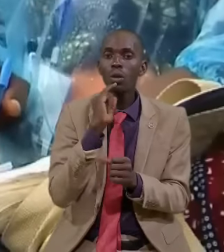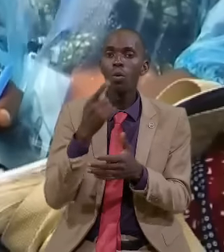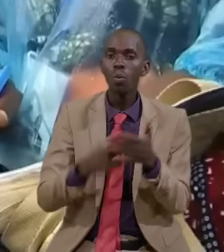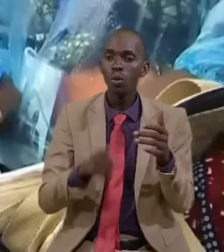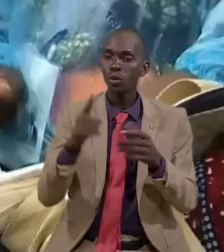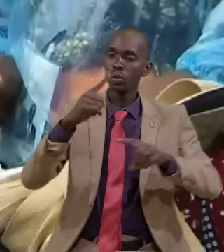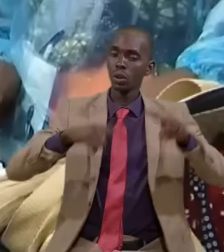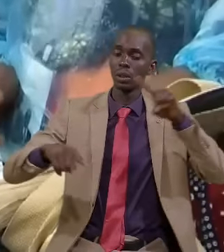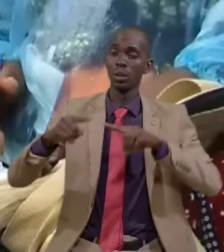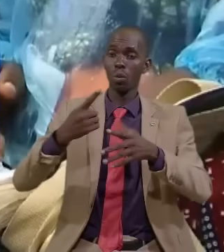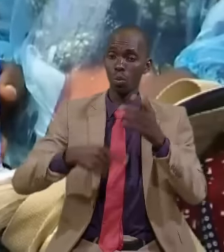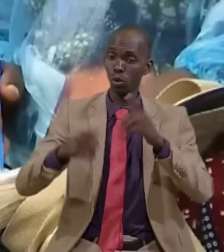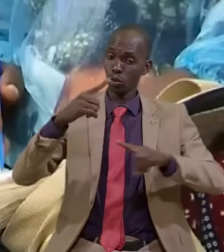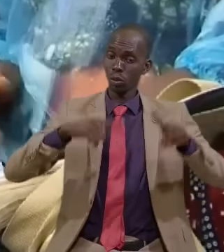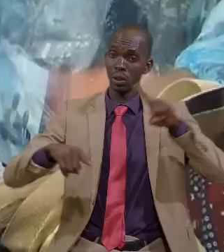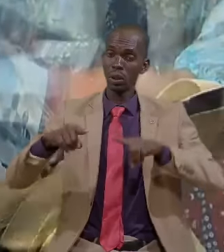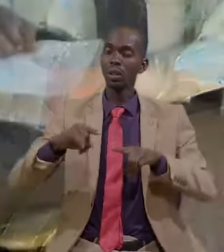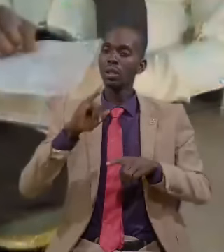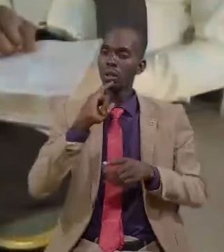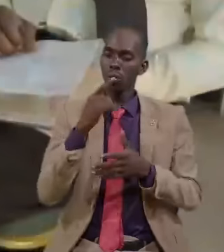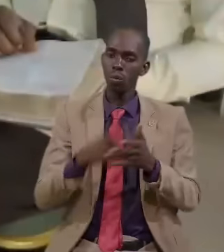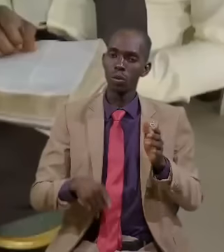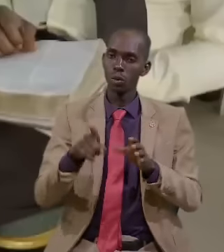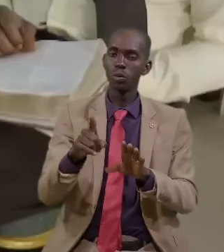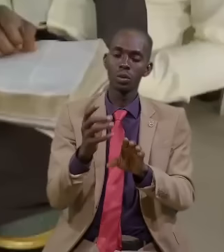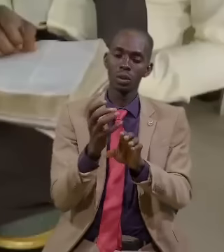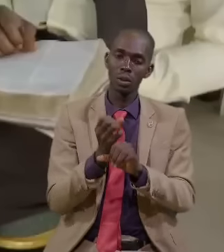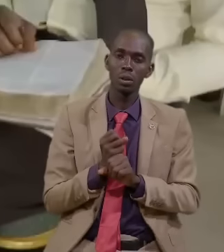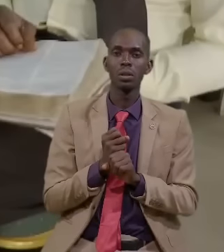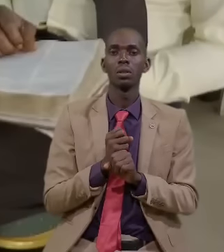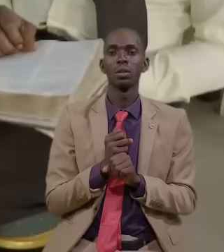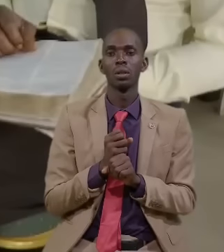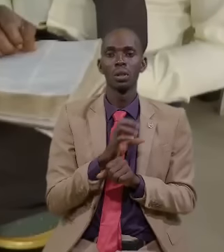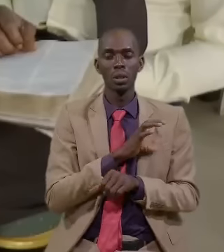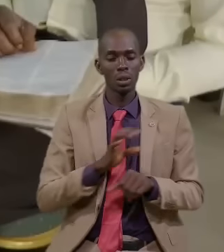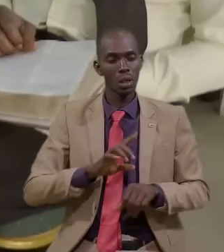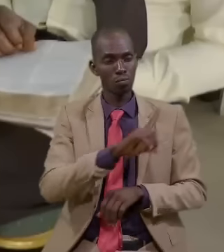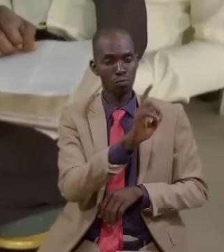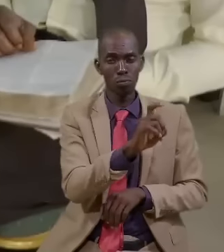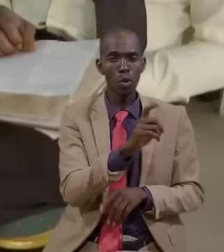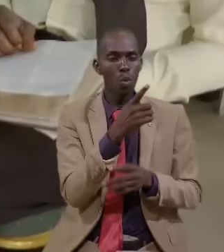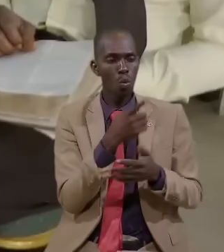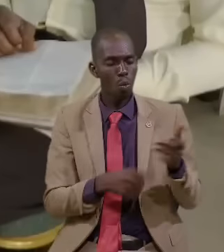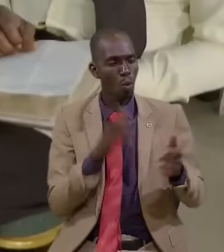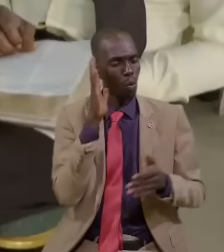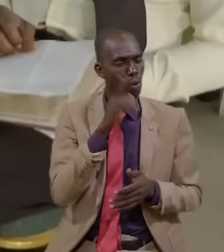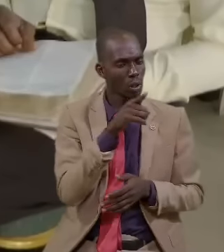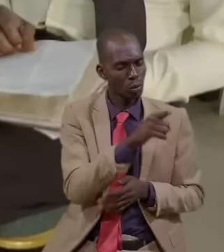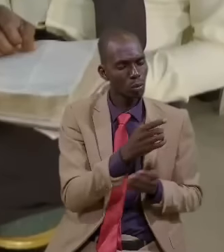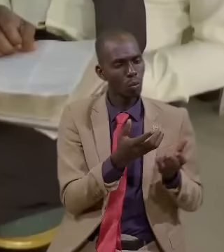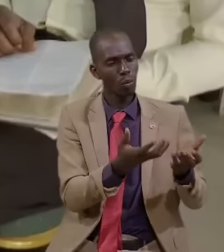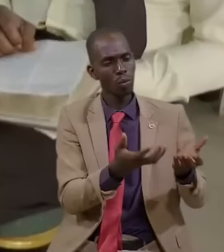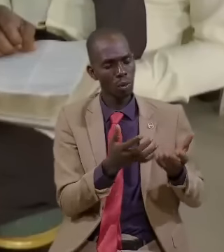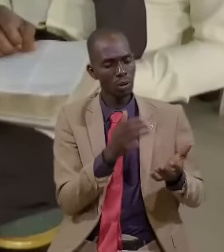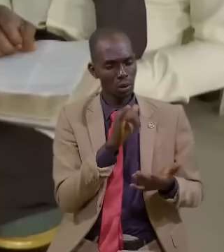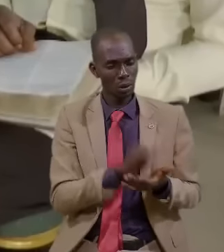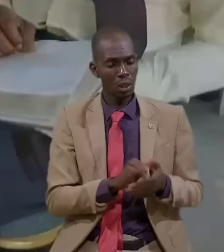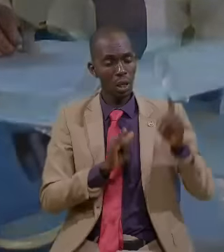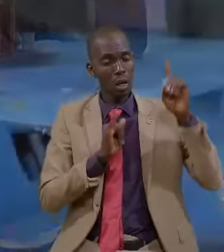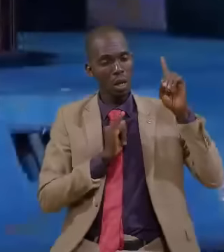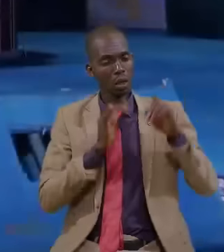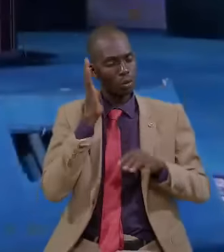say is what you receive. It says, what wilt thou that I should do